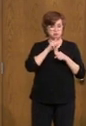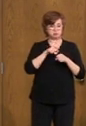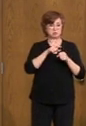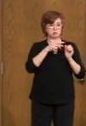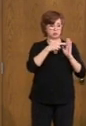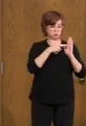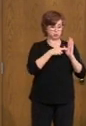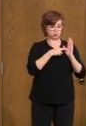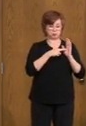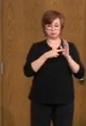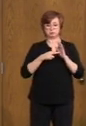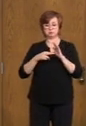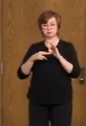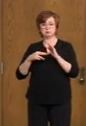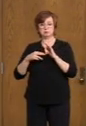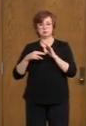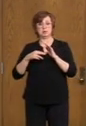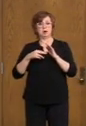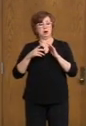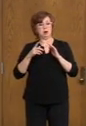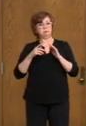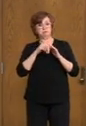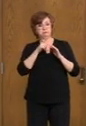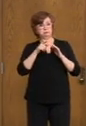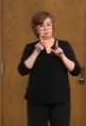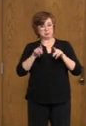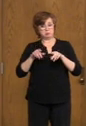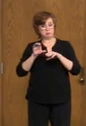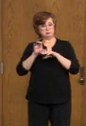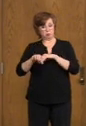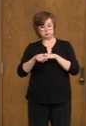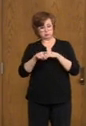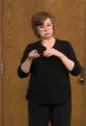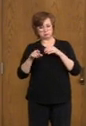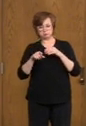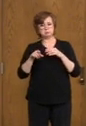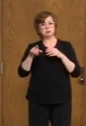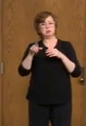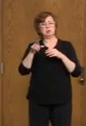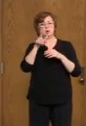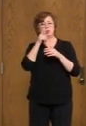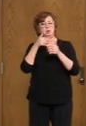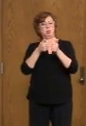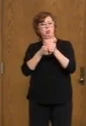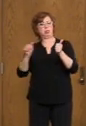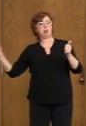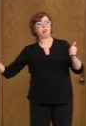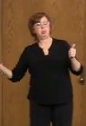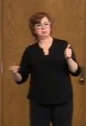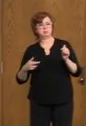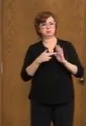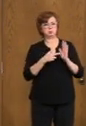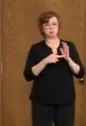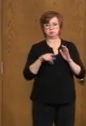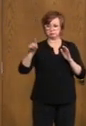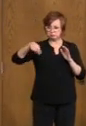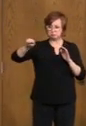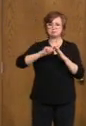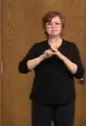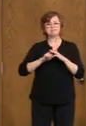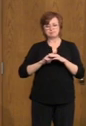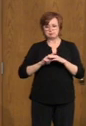place are adequately being enforced, and those bad actors that are not enforcing the public health measures, or those